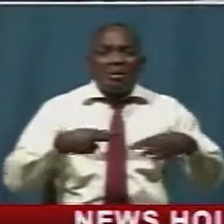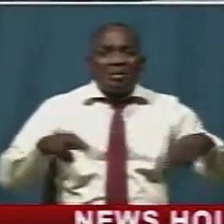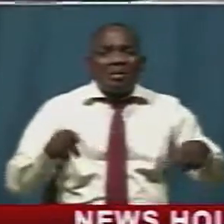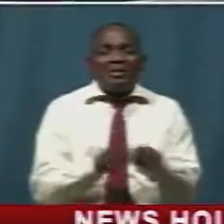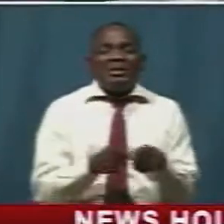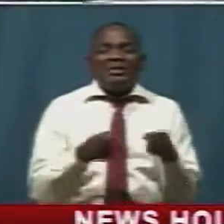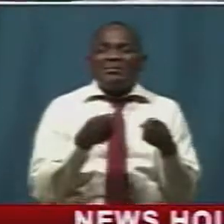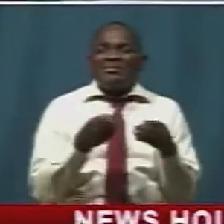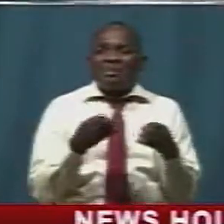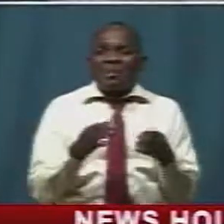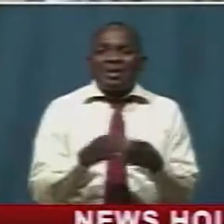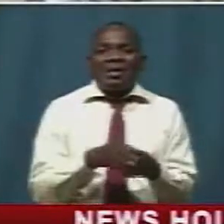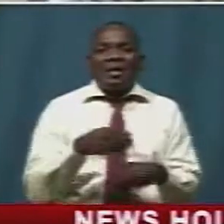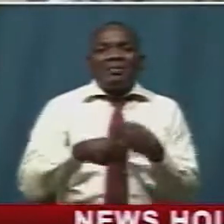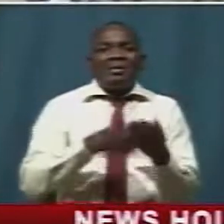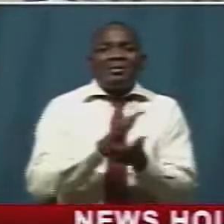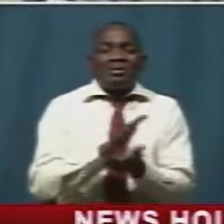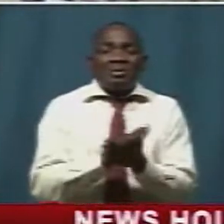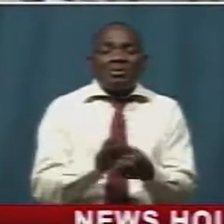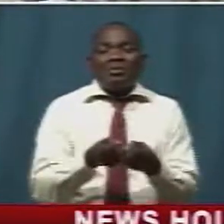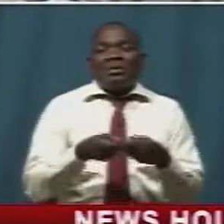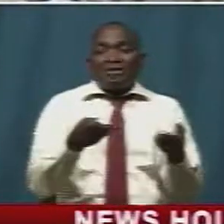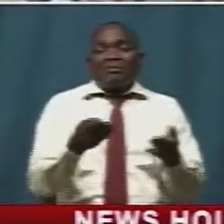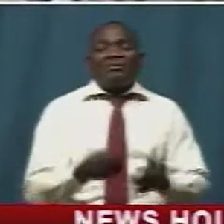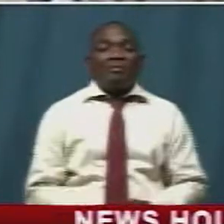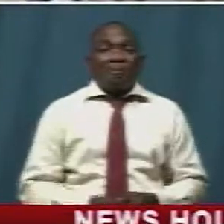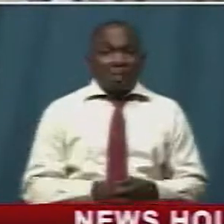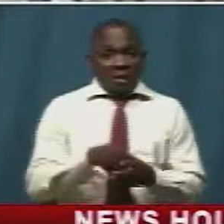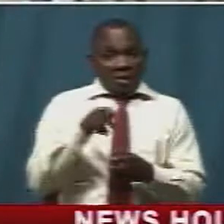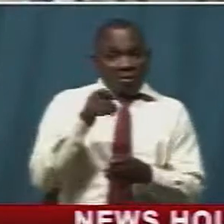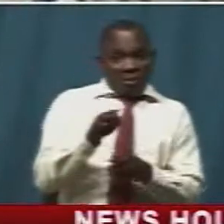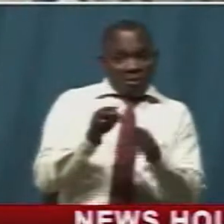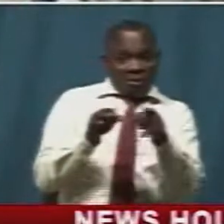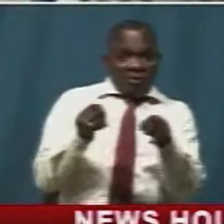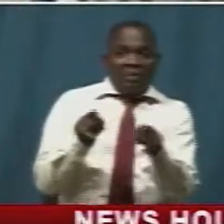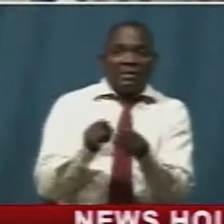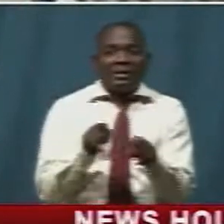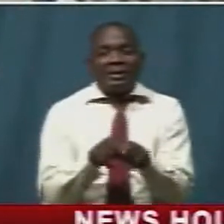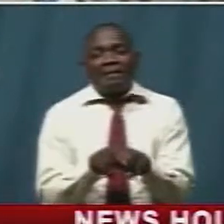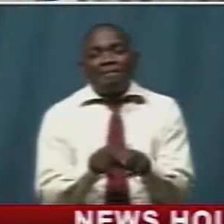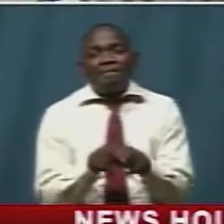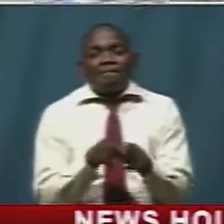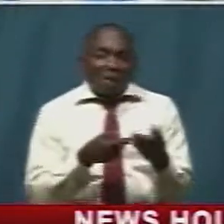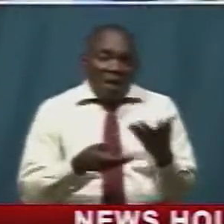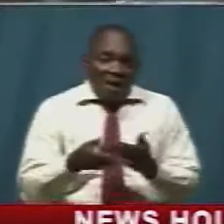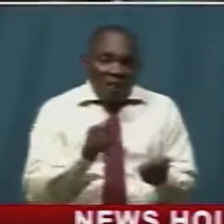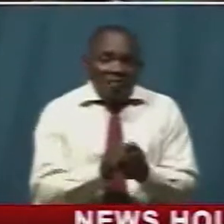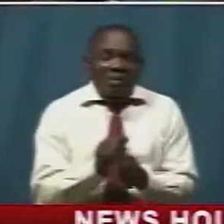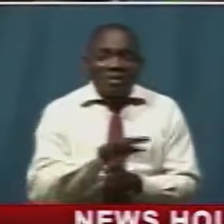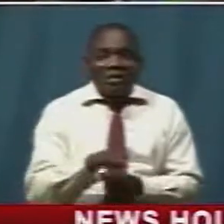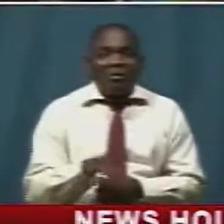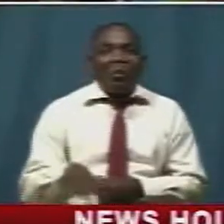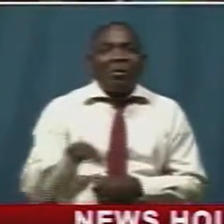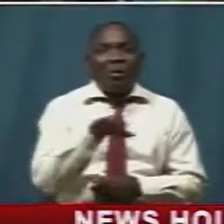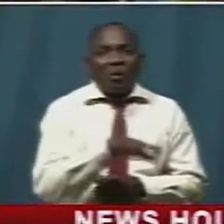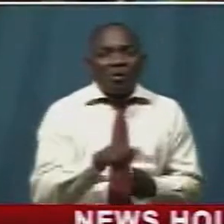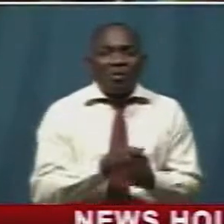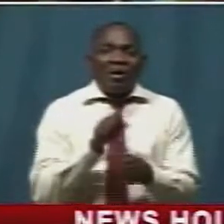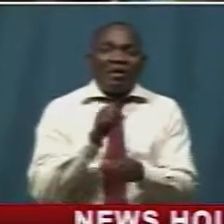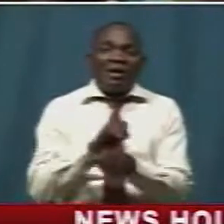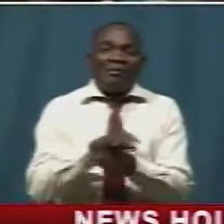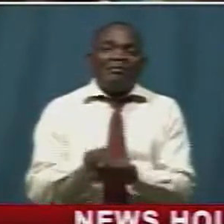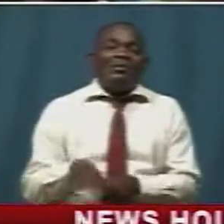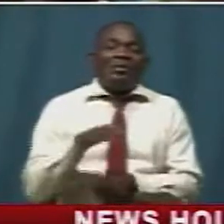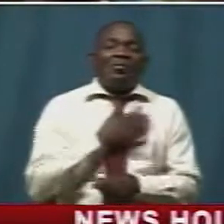and assorted toiletries, among others. Professor Naana Jane Opoku-Agyemang interacted with the children and advised